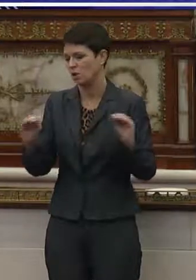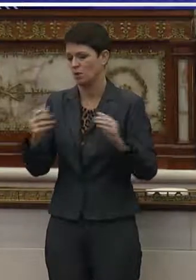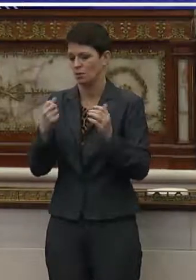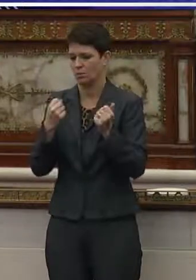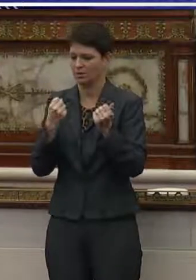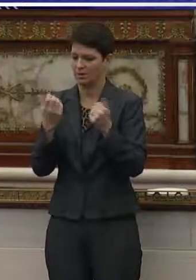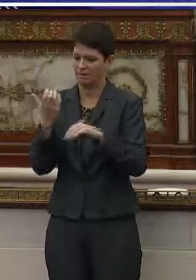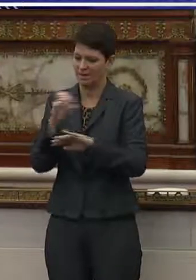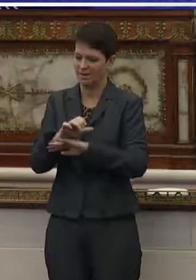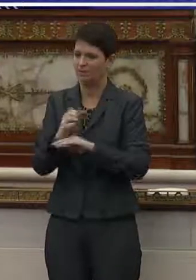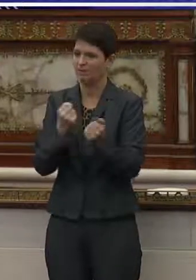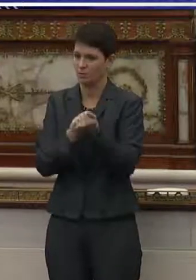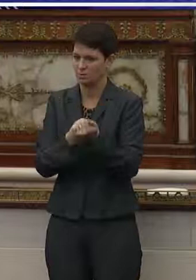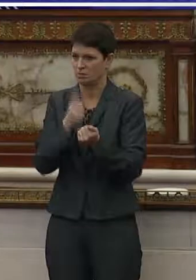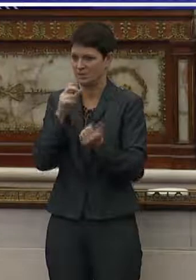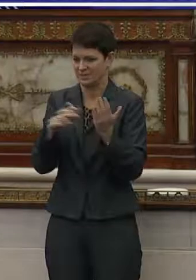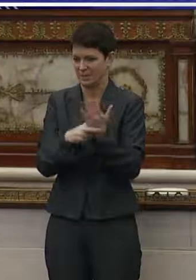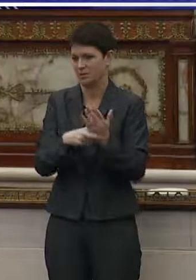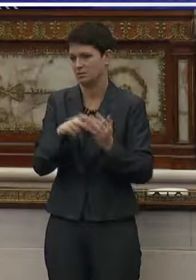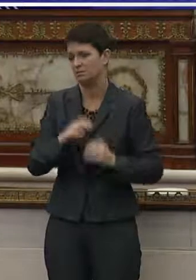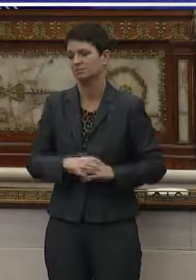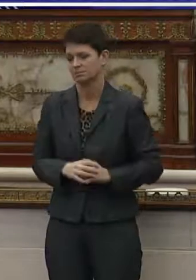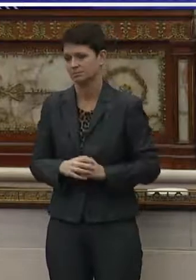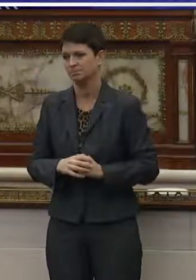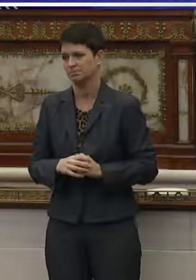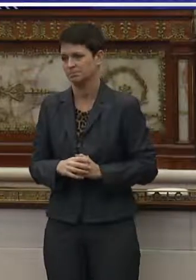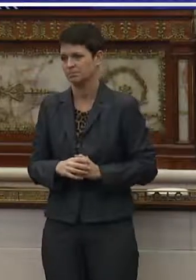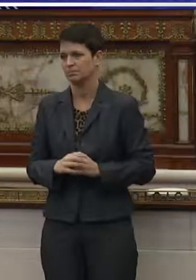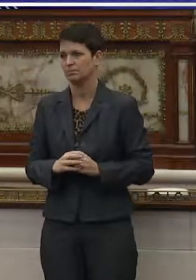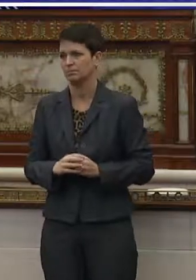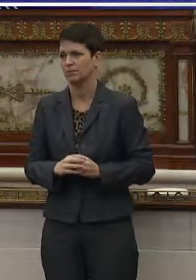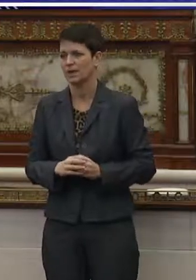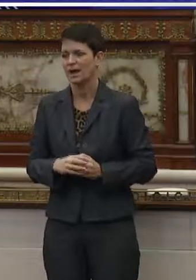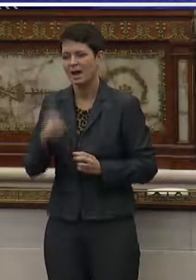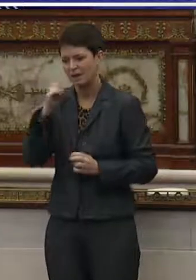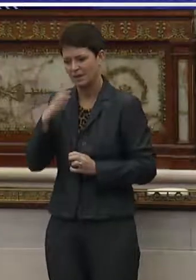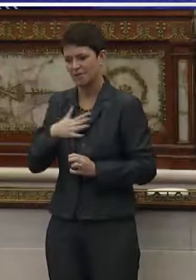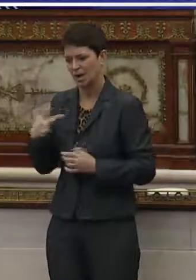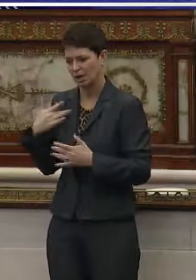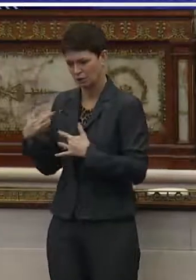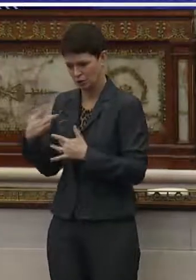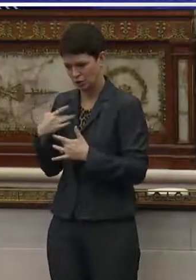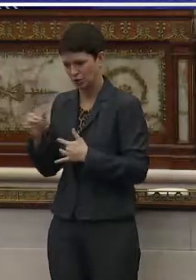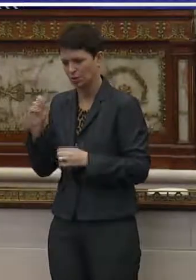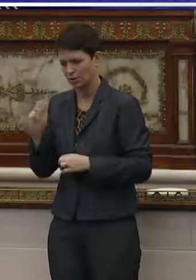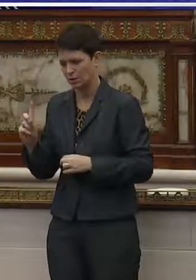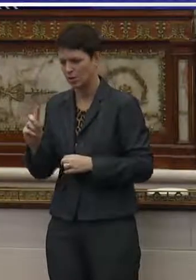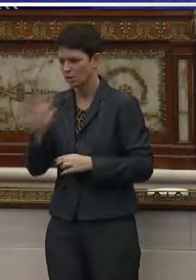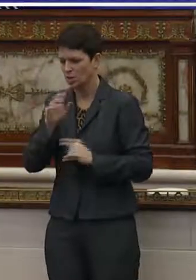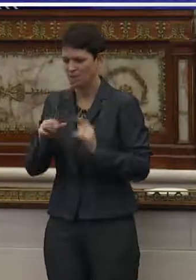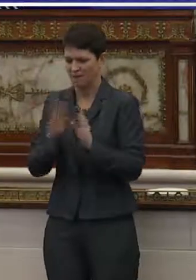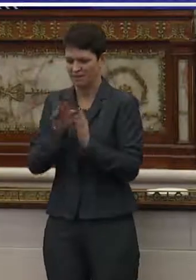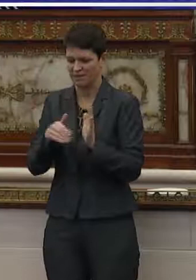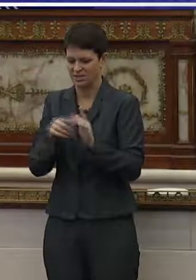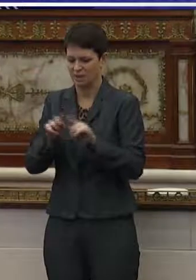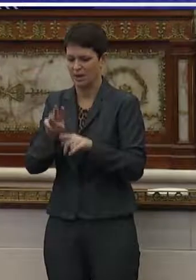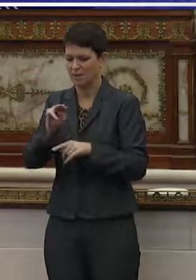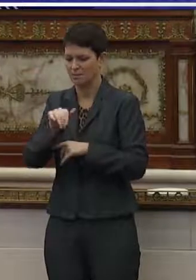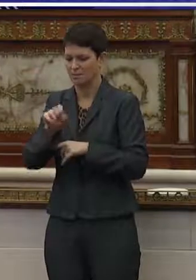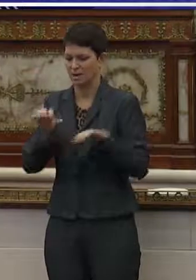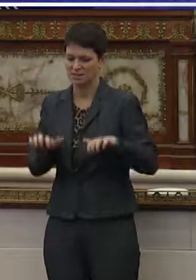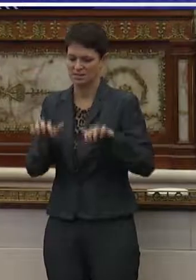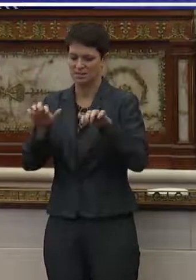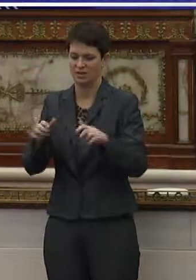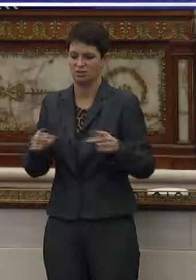area for the duration of this event. So I think my concern is that when we're talking about the convention center as a mass vaccination